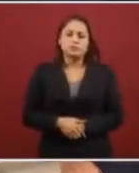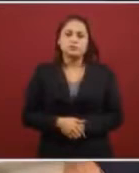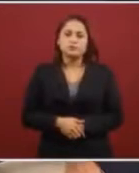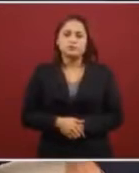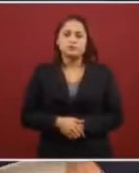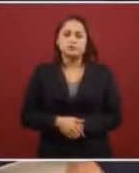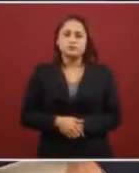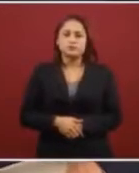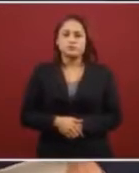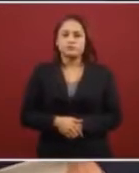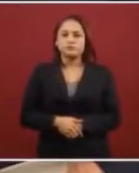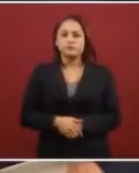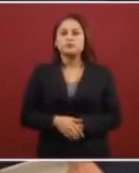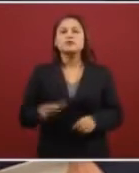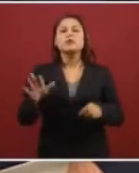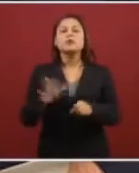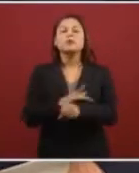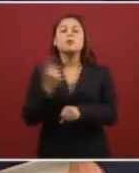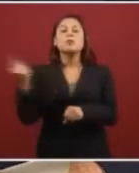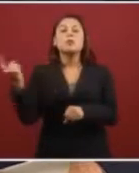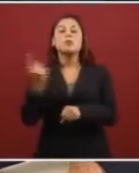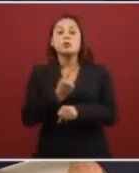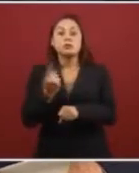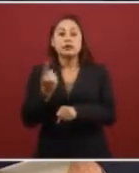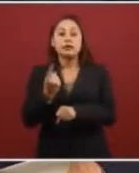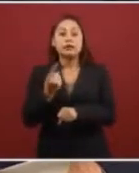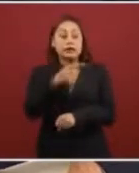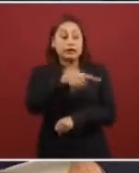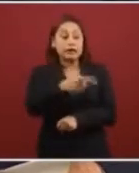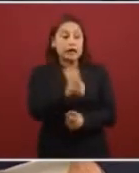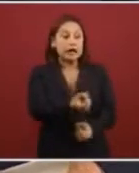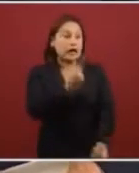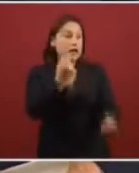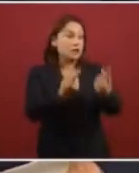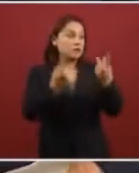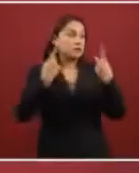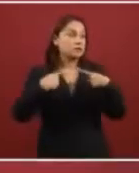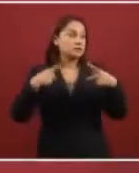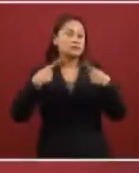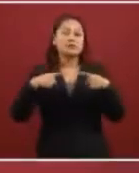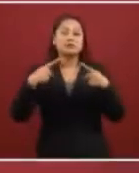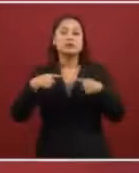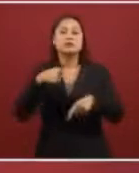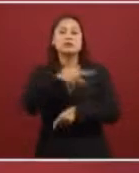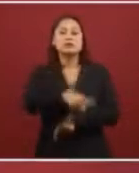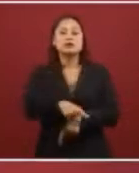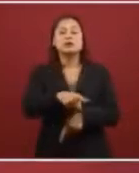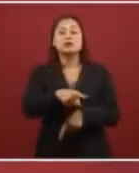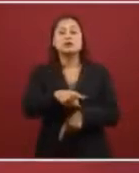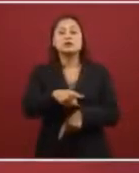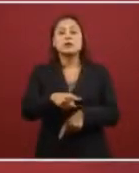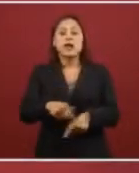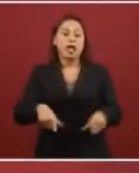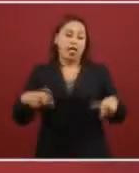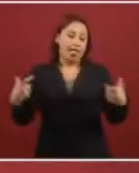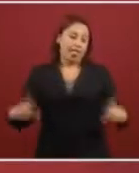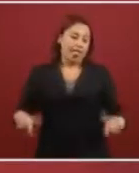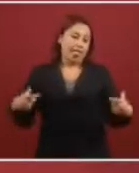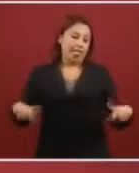con potentados que estaban acostumbrados people that were a no pagar impuestos. In power and were used to not paying